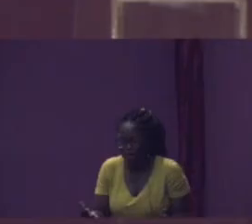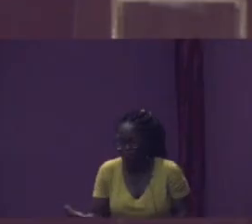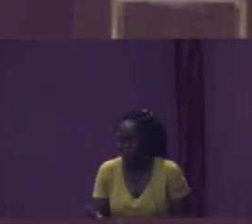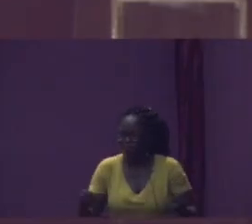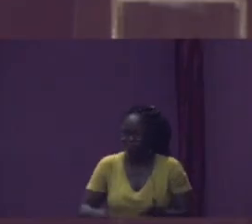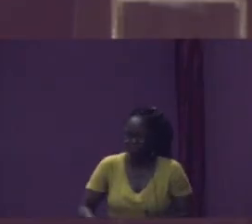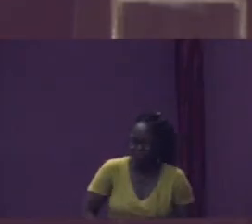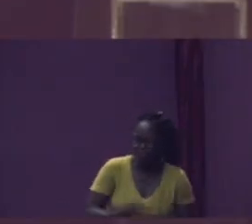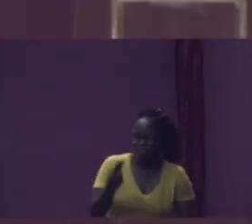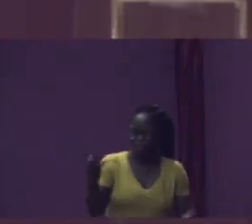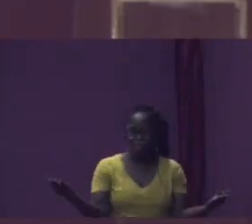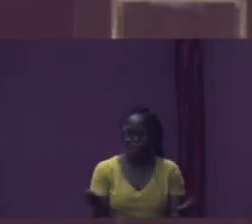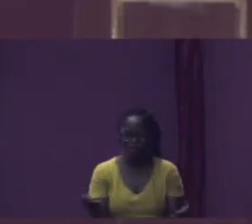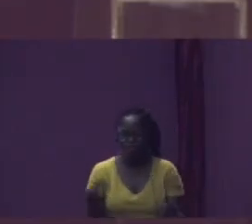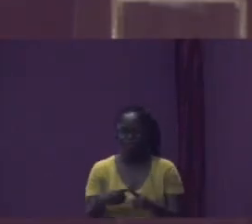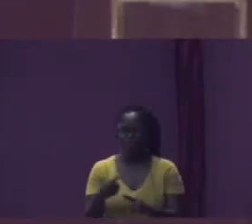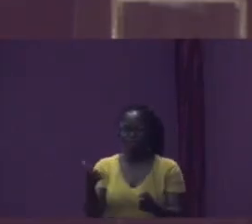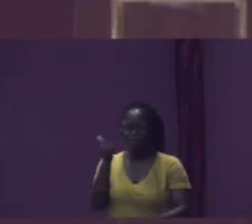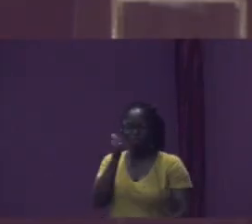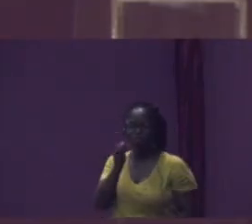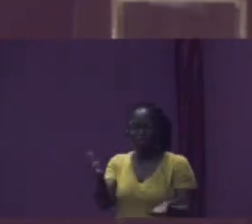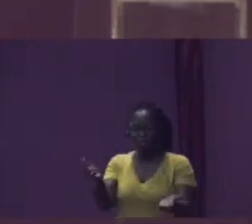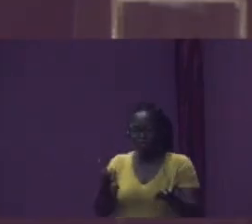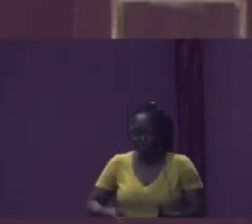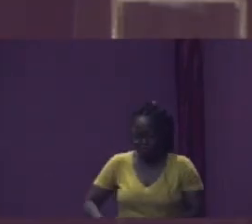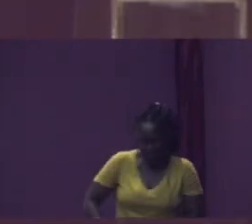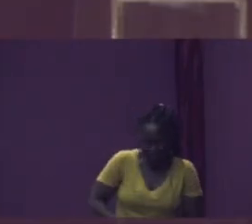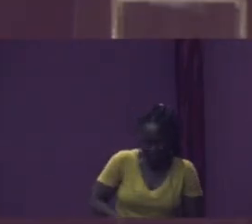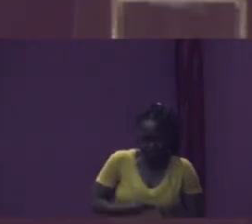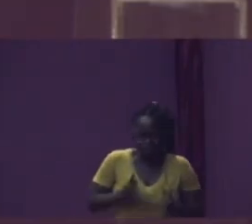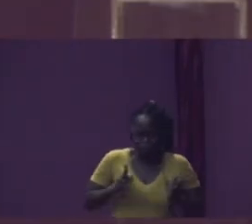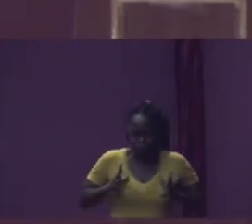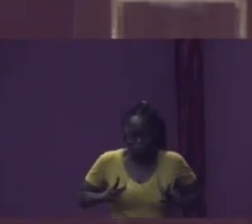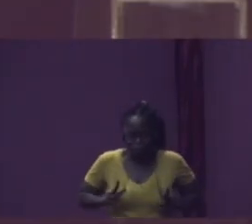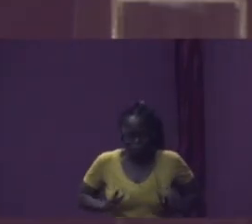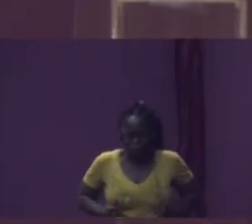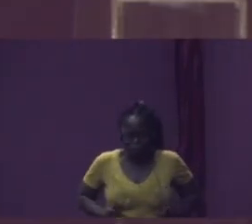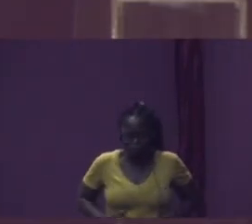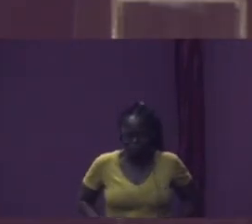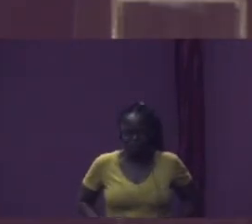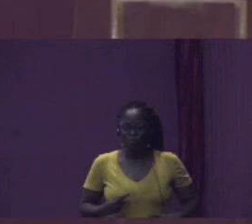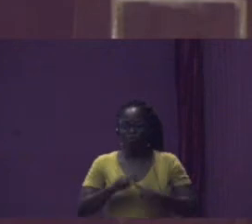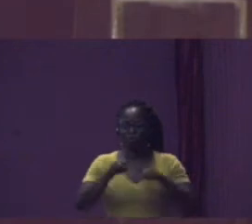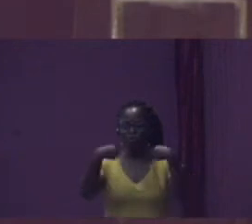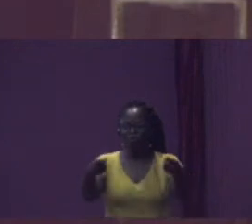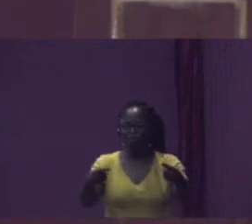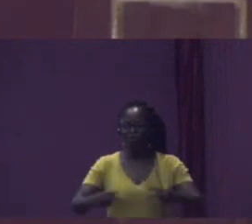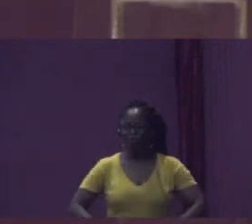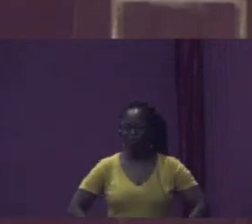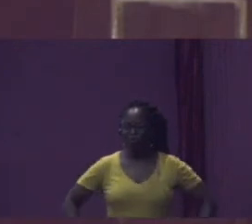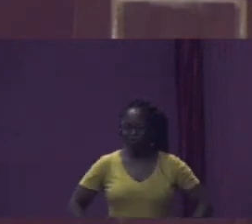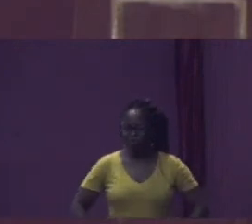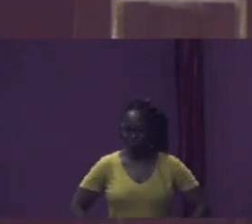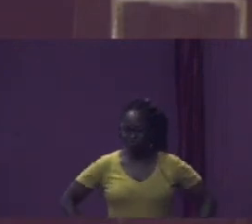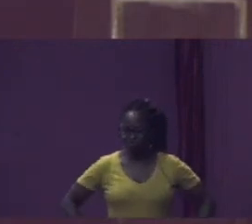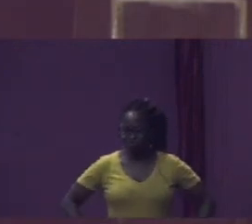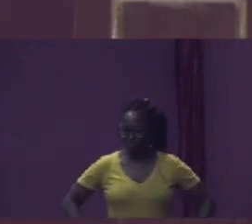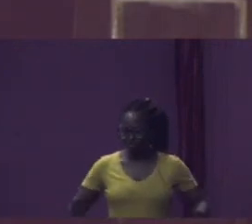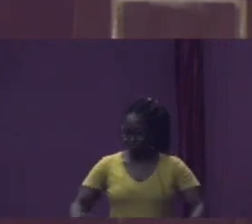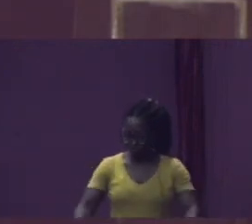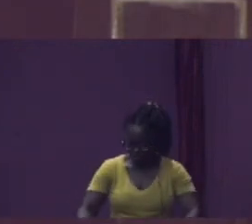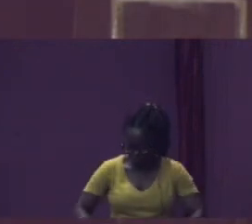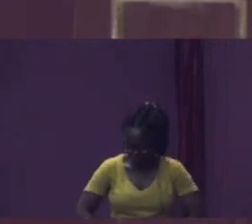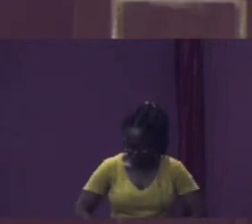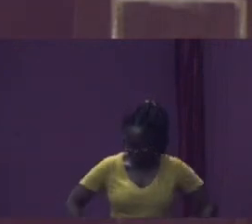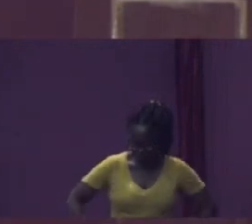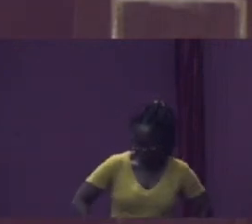can't even tell I had a surgery. But that says nothing about what lays beneath, right? What kind of technique was used delivering